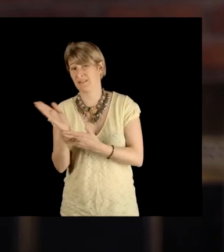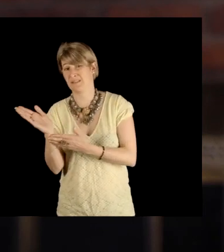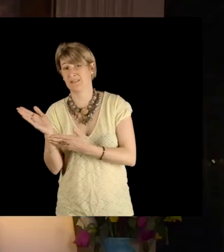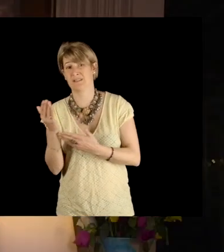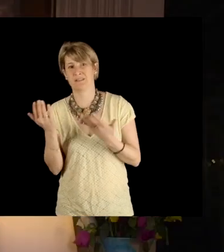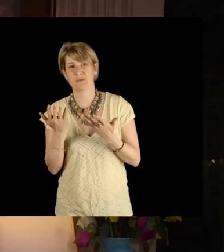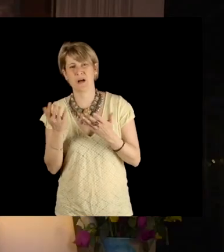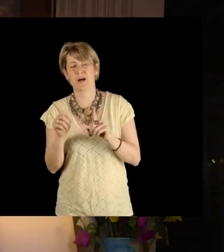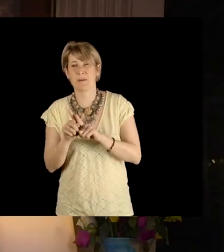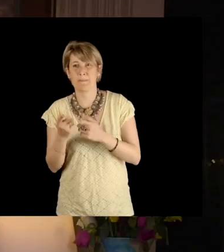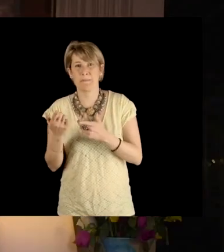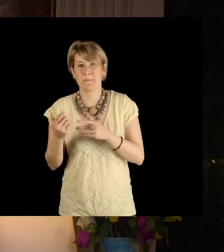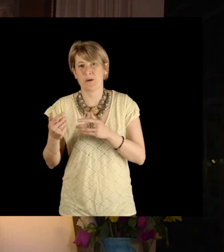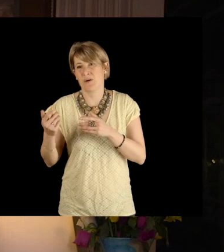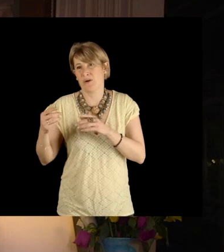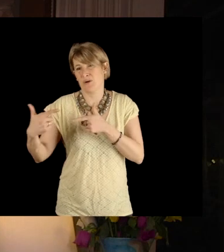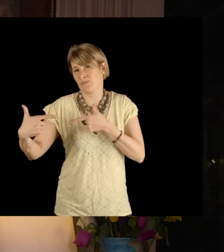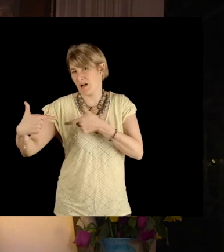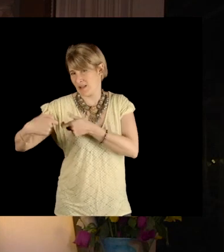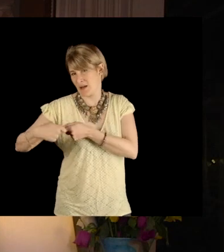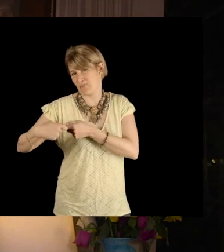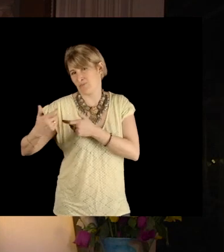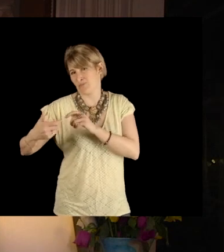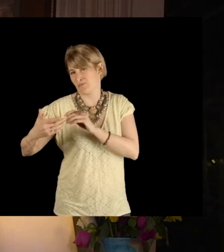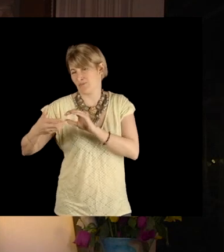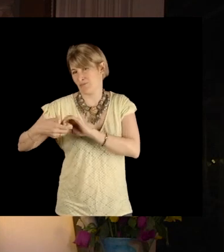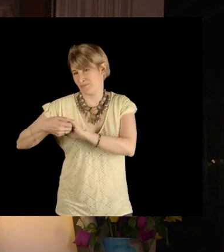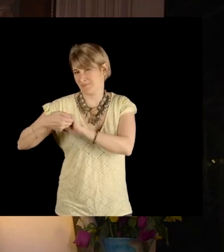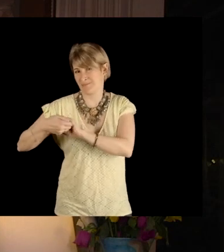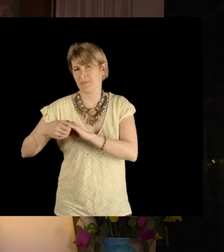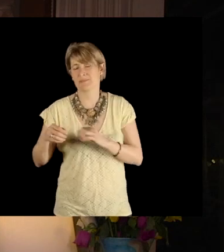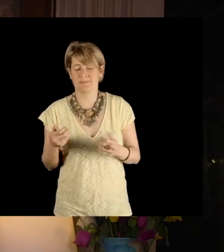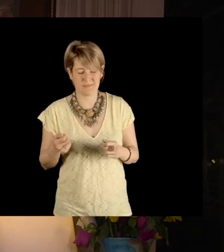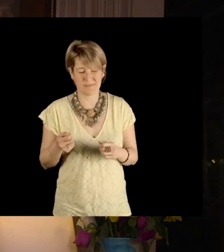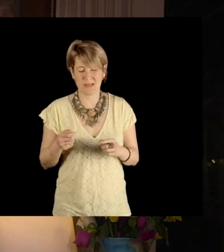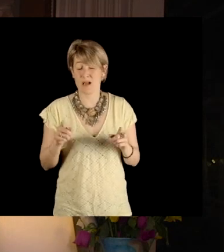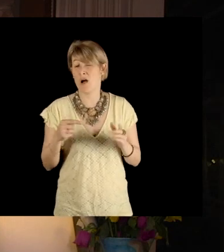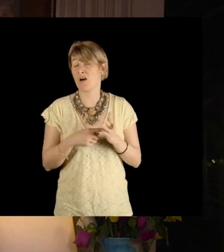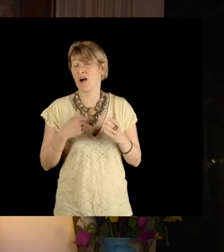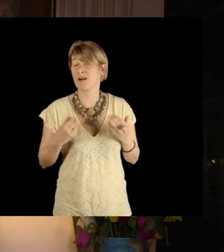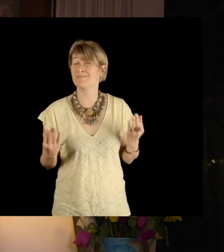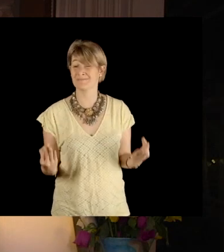process. This in turn makes our meditation easier.